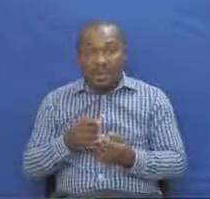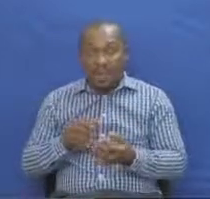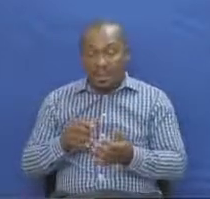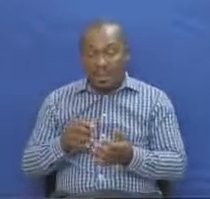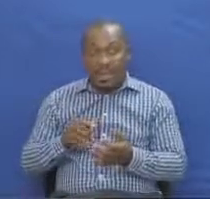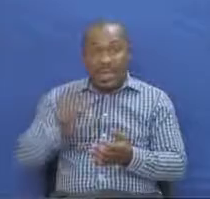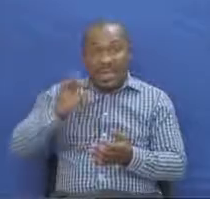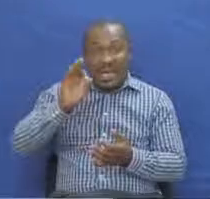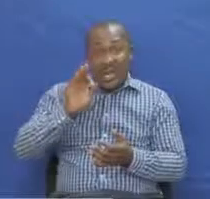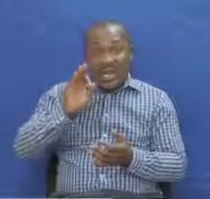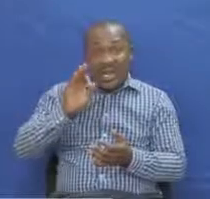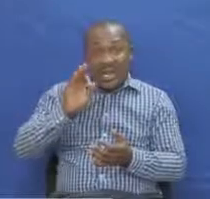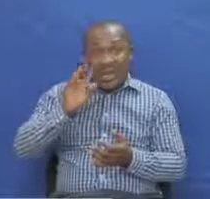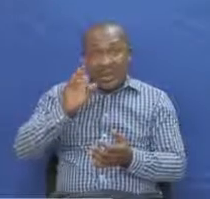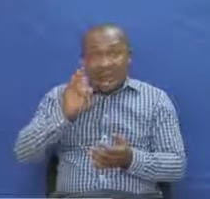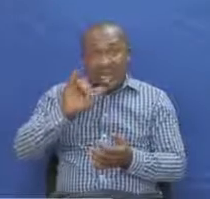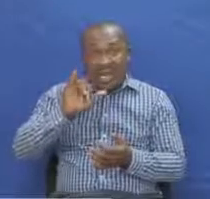that human being.